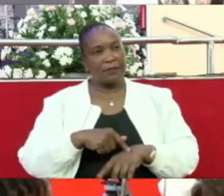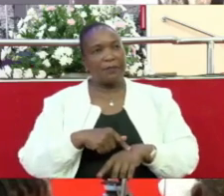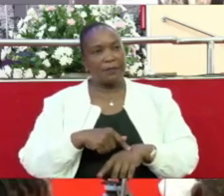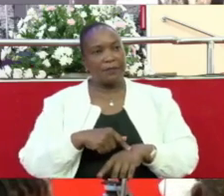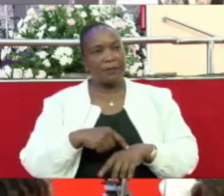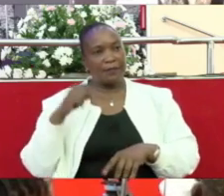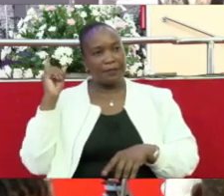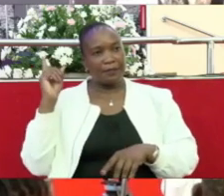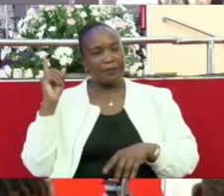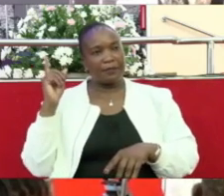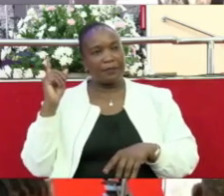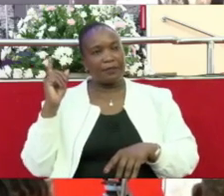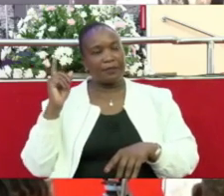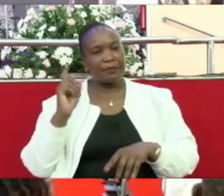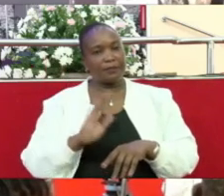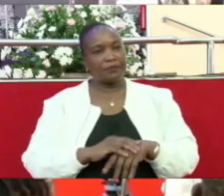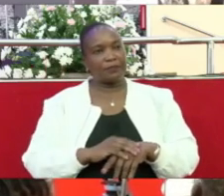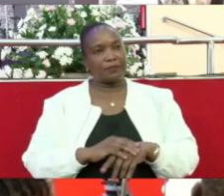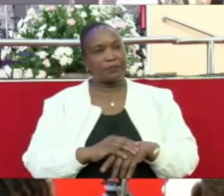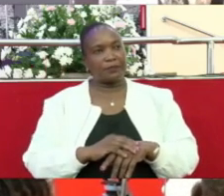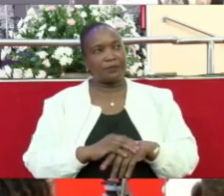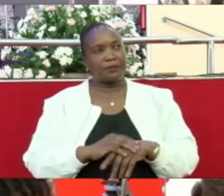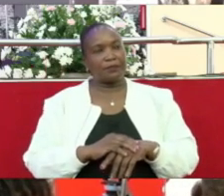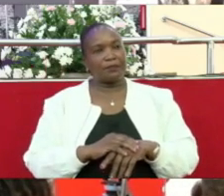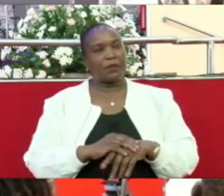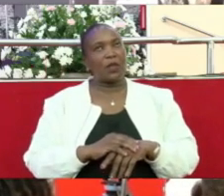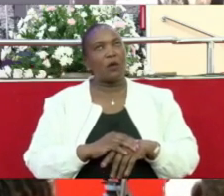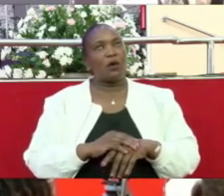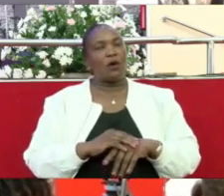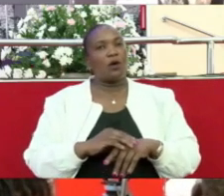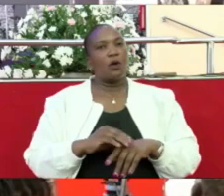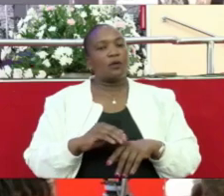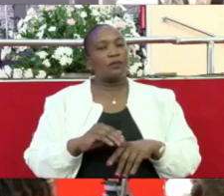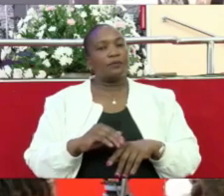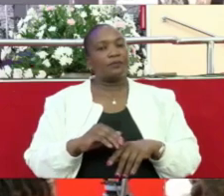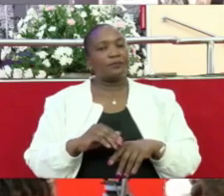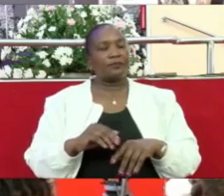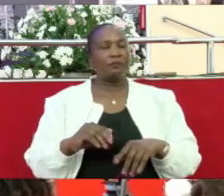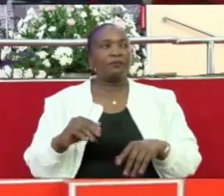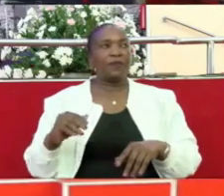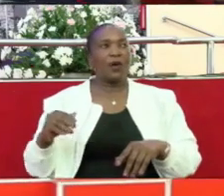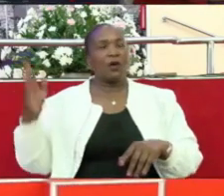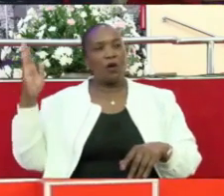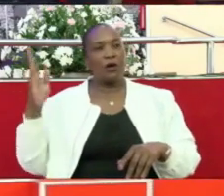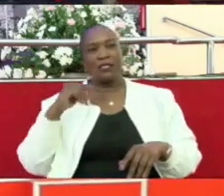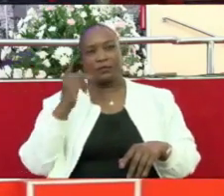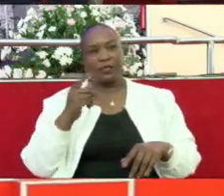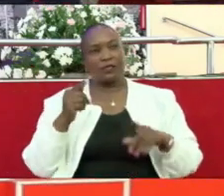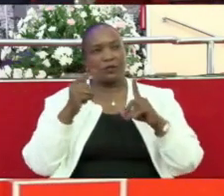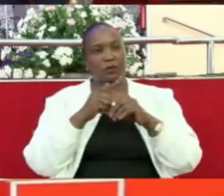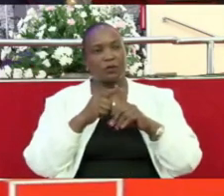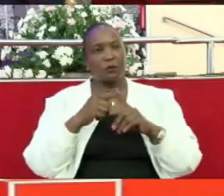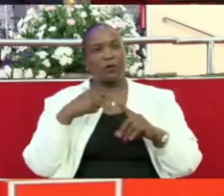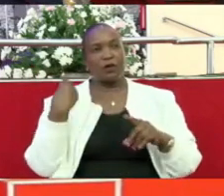prophet that the Lord has put in our midst. Kwa sababu tunao nabii Mungu ameweka miongoni mwetu. And the purpose of them speaking to us. Na sababu yao kutuongelesha. Just like I